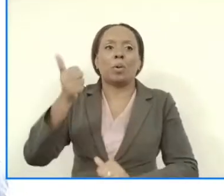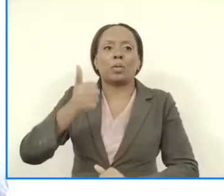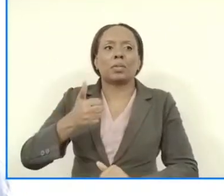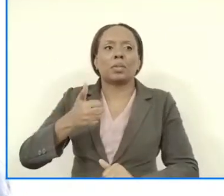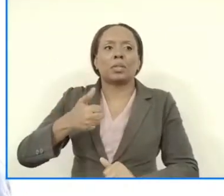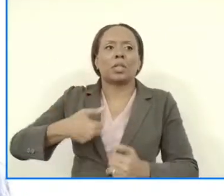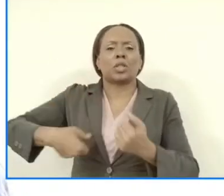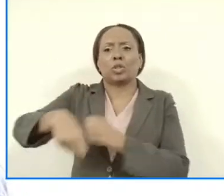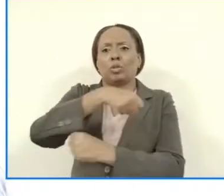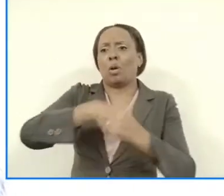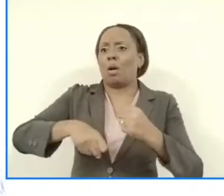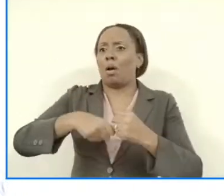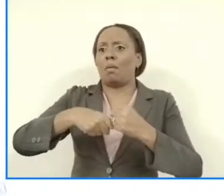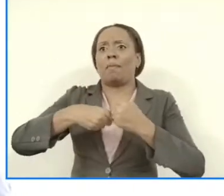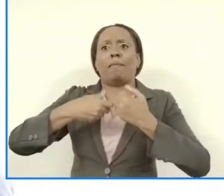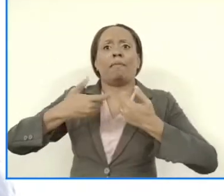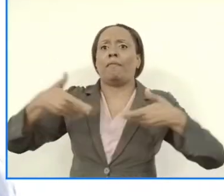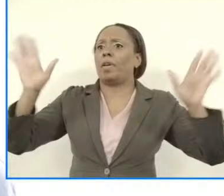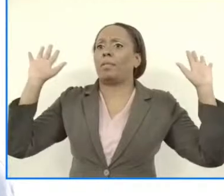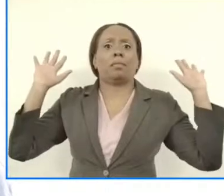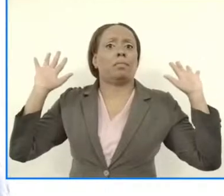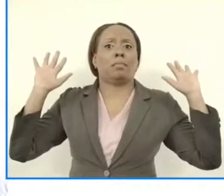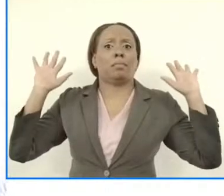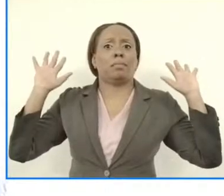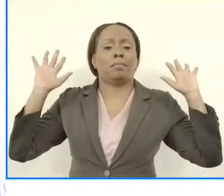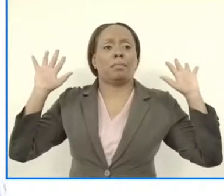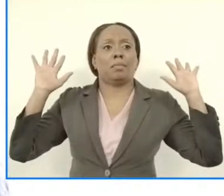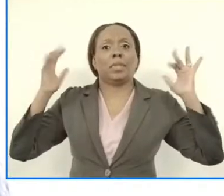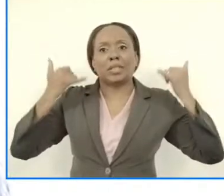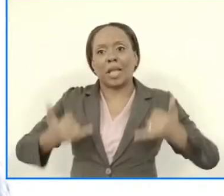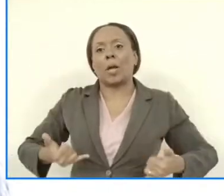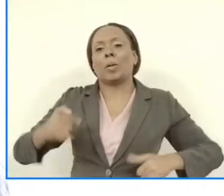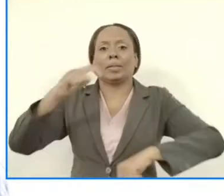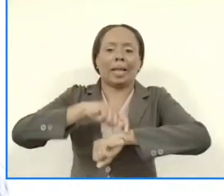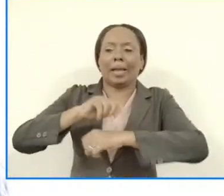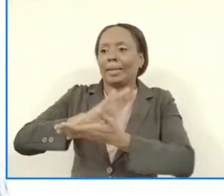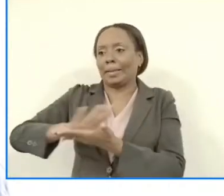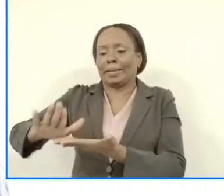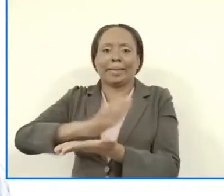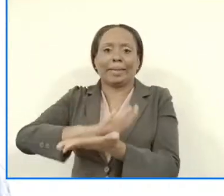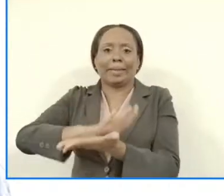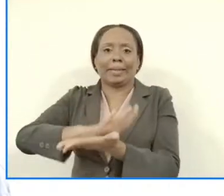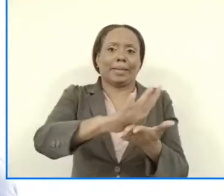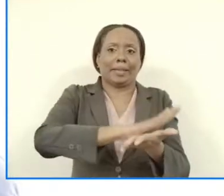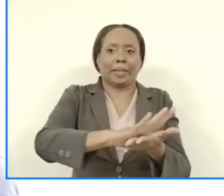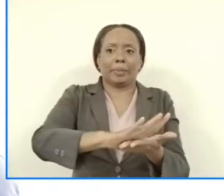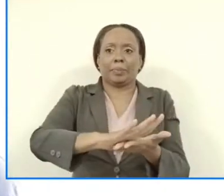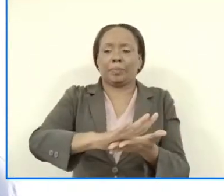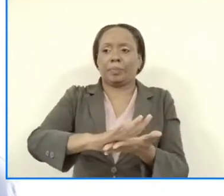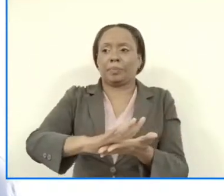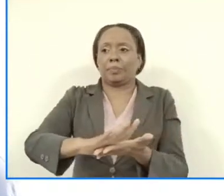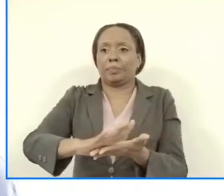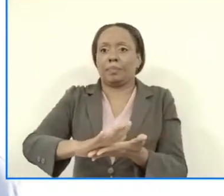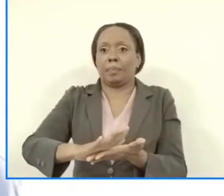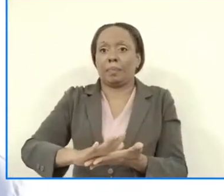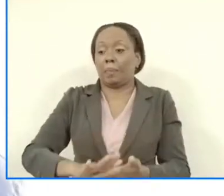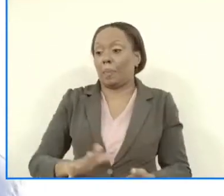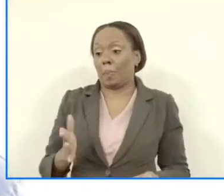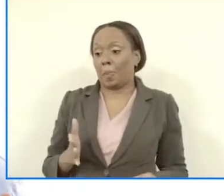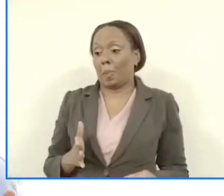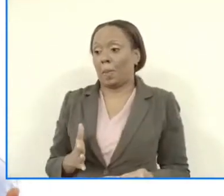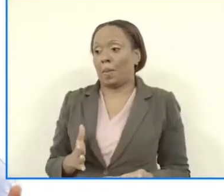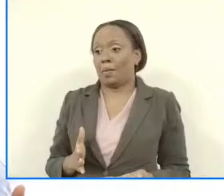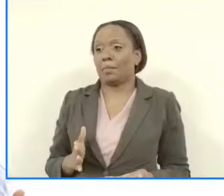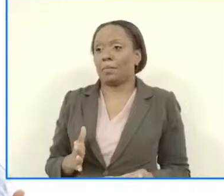storm has passed. The storm has passed. The cleanup is now ongoing. And involved in that cleanup